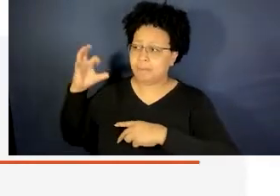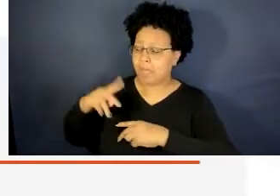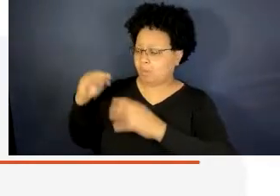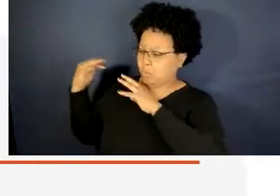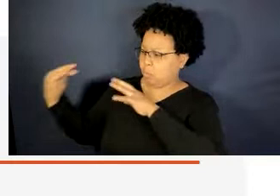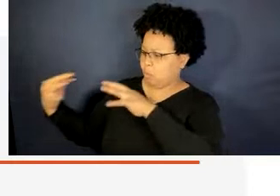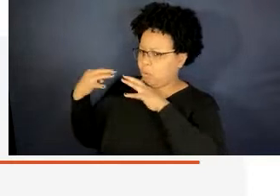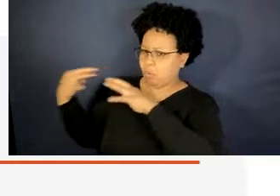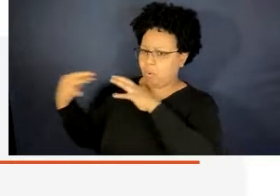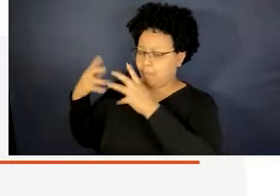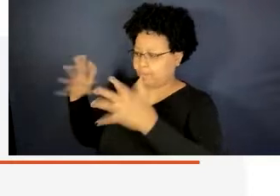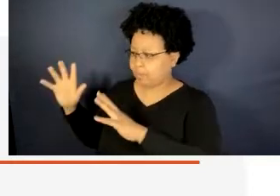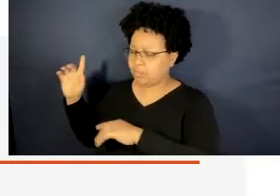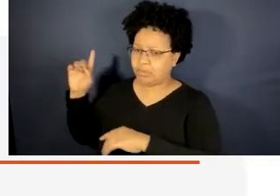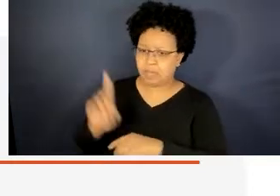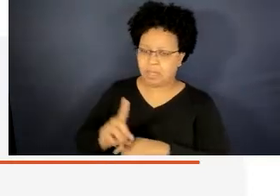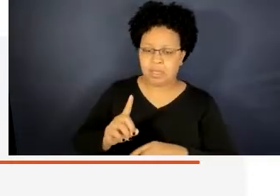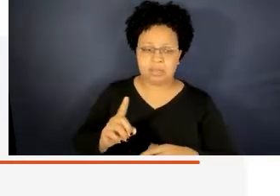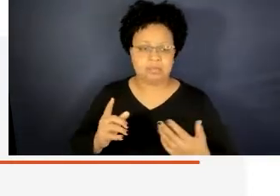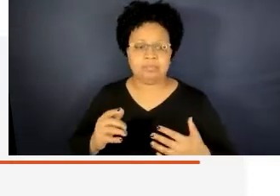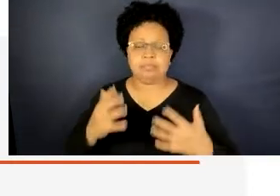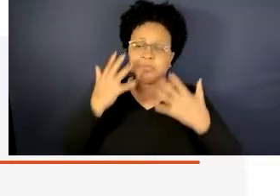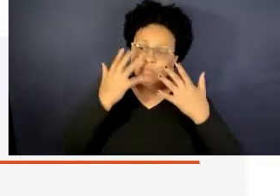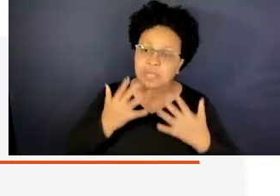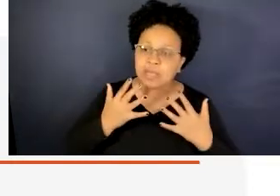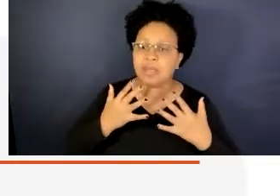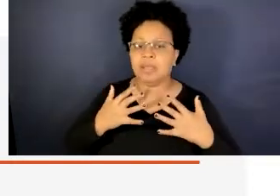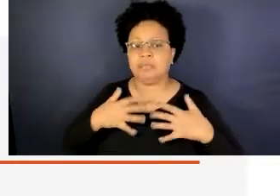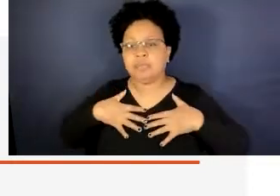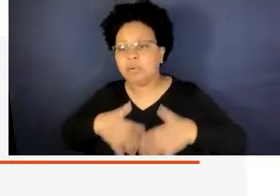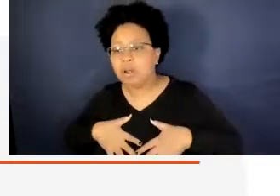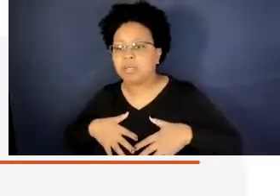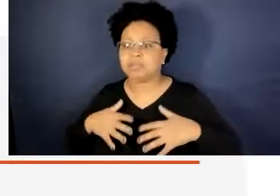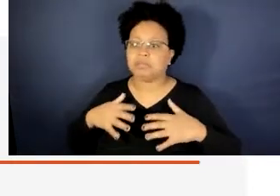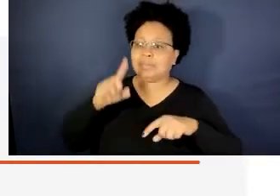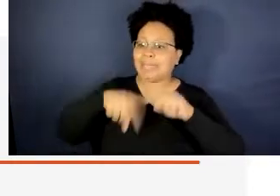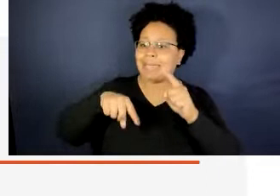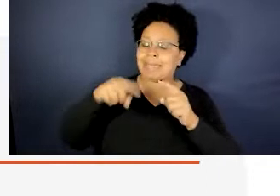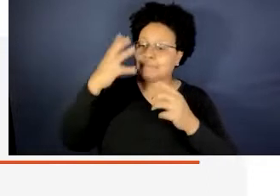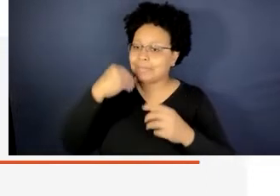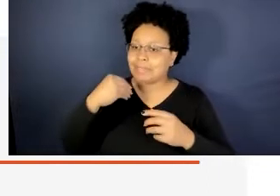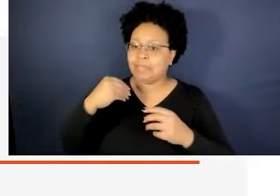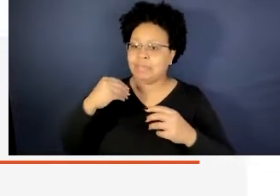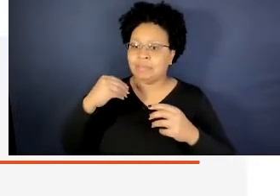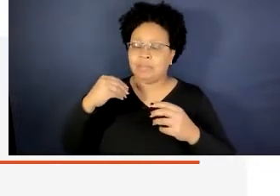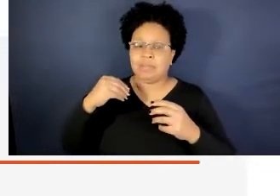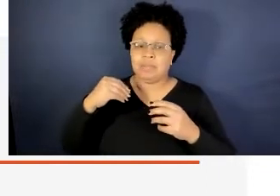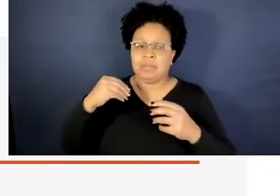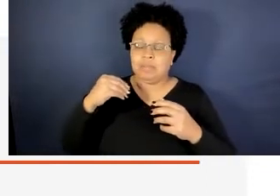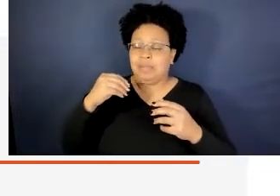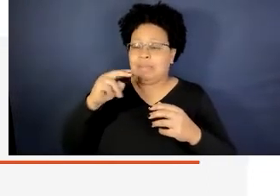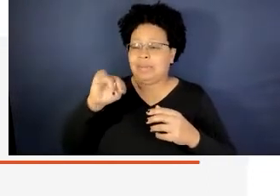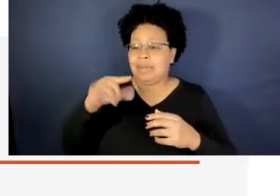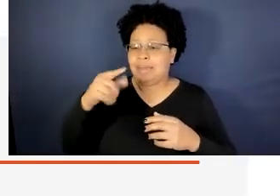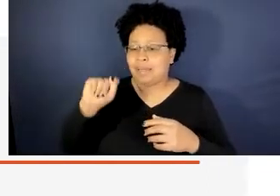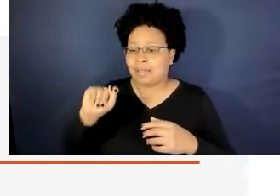symptoms, like feeling sad or depressed or having insomnia, can't sleep, having nightmares, anxiety, and things of that